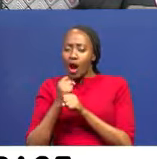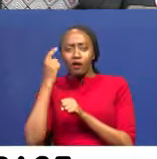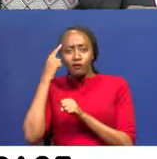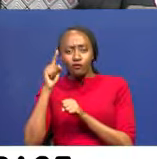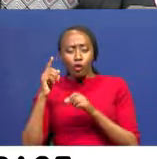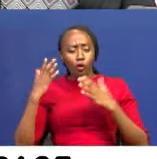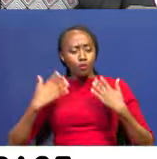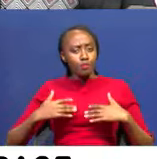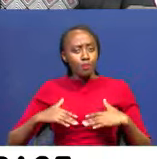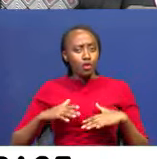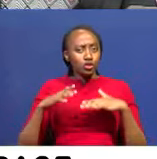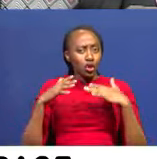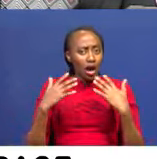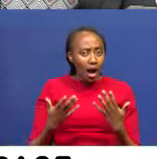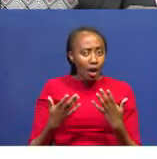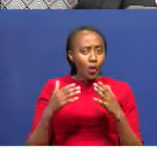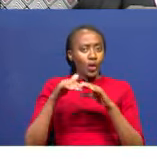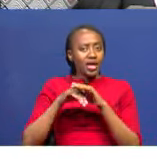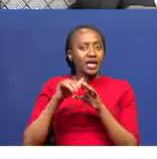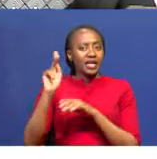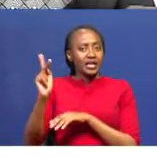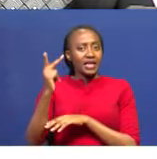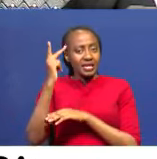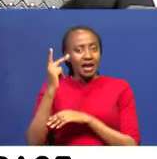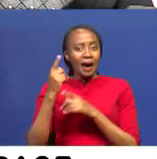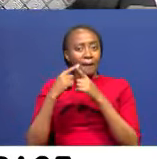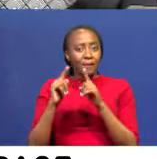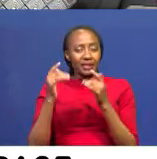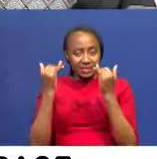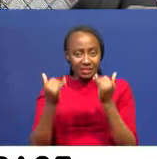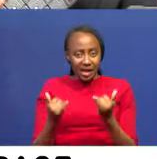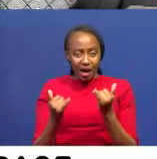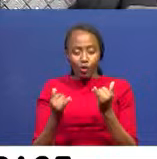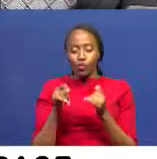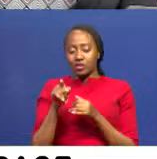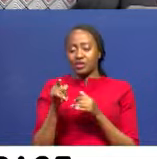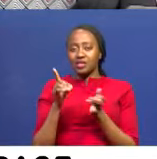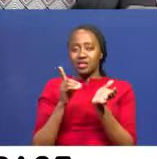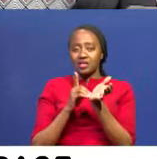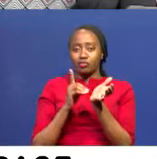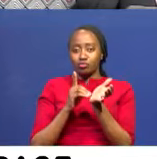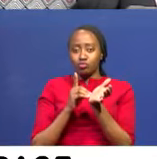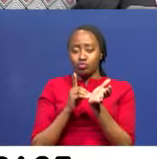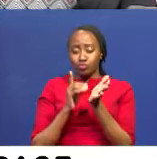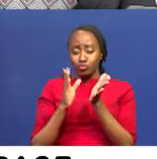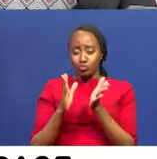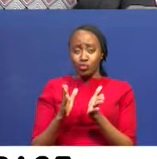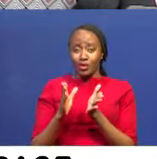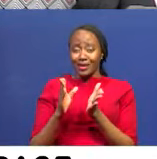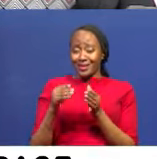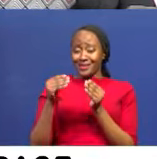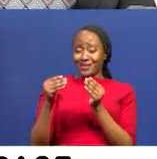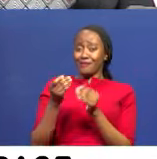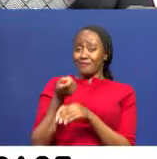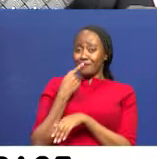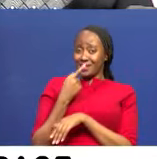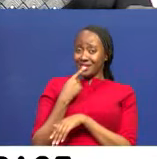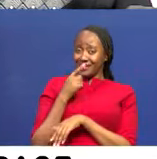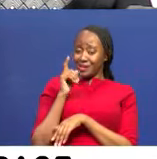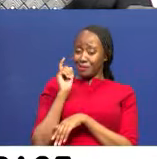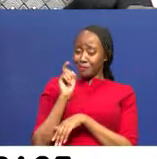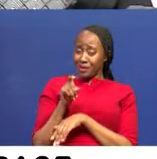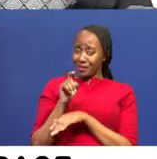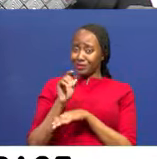our population in Kenya? So that's why now the pharmacist becomes a very central point in terms